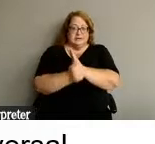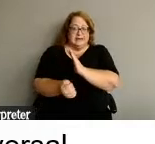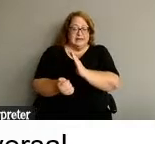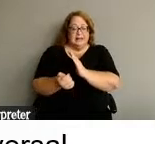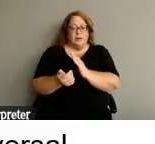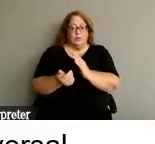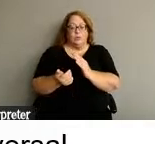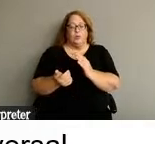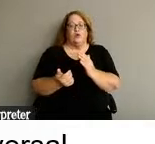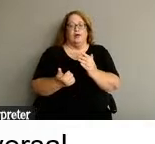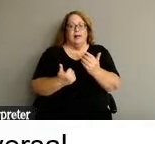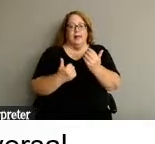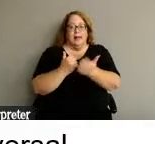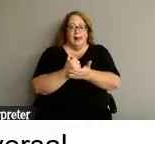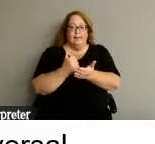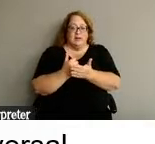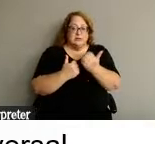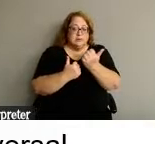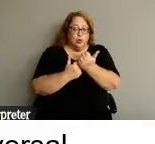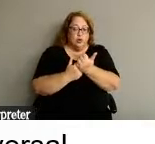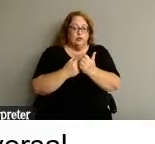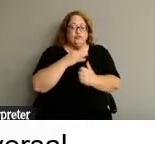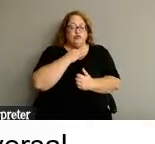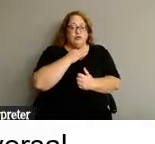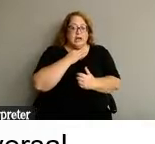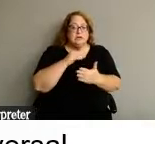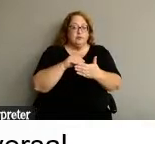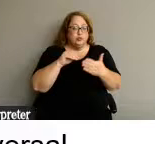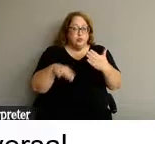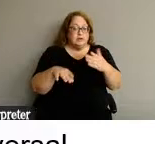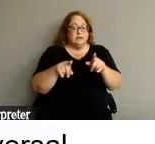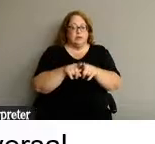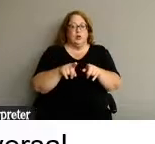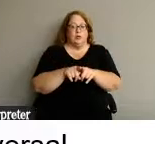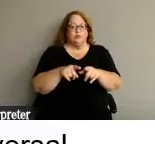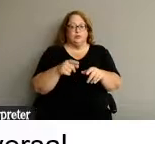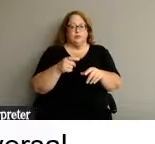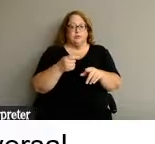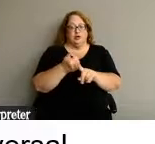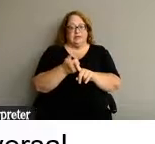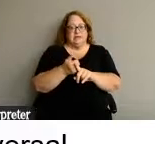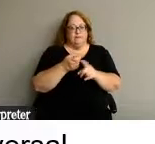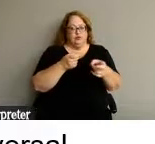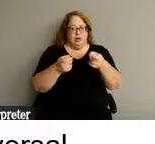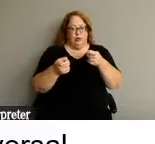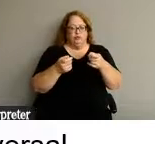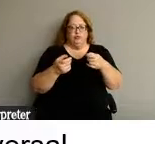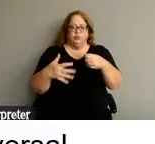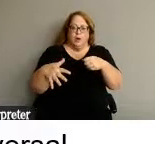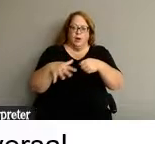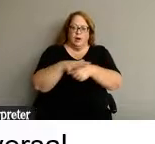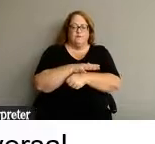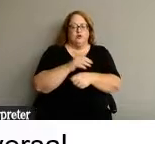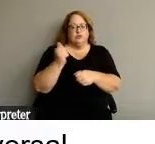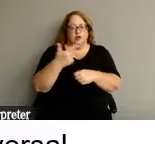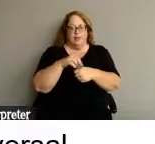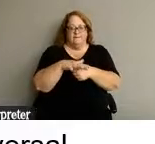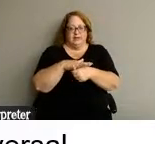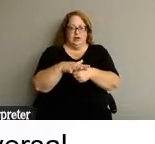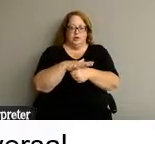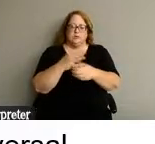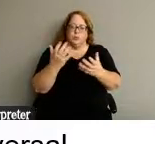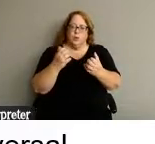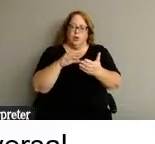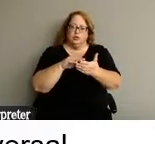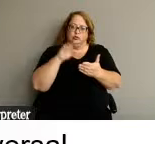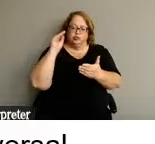building and helping support the curiosity of our students, as well as working on self-regulation. So it covers all of the areas that we would want